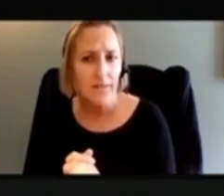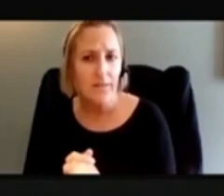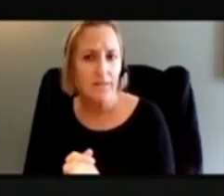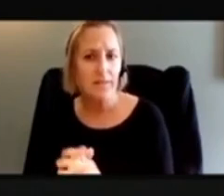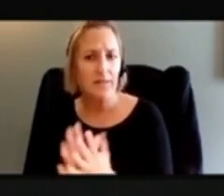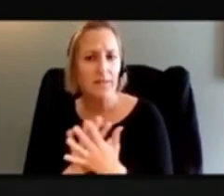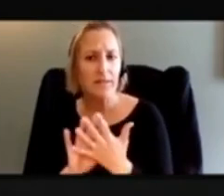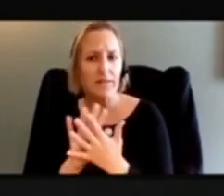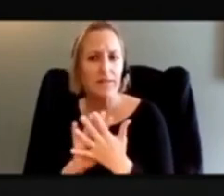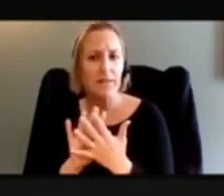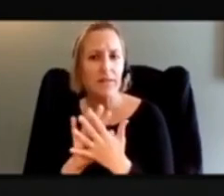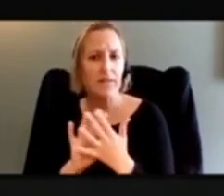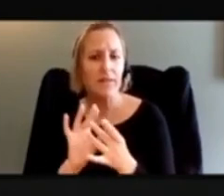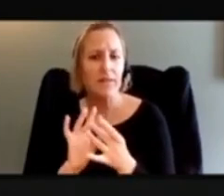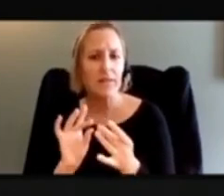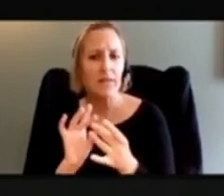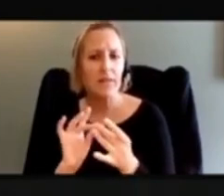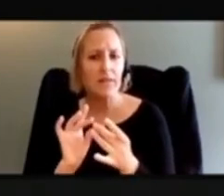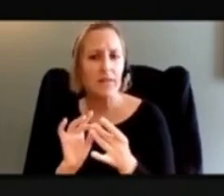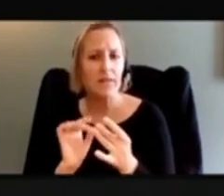in presenting a next